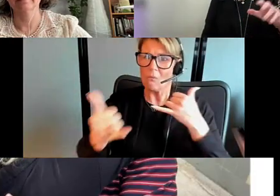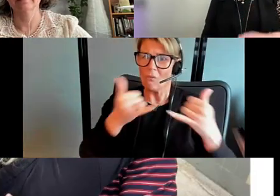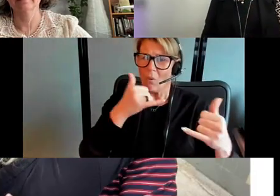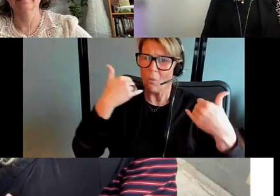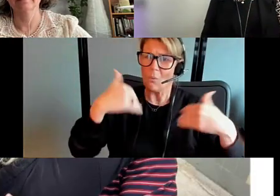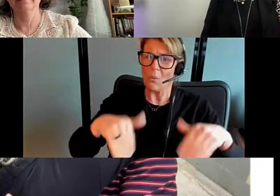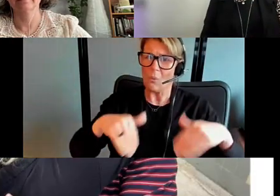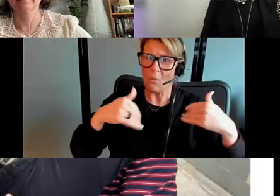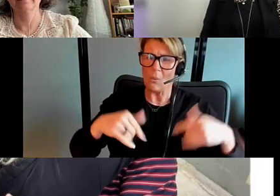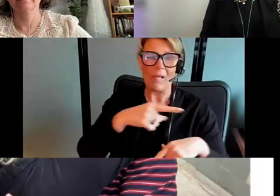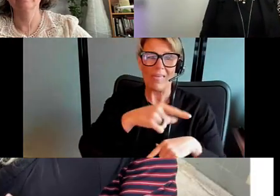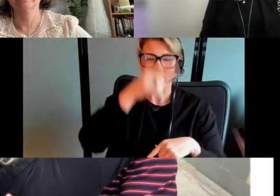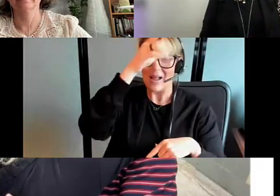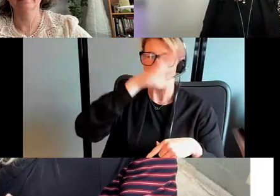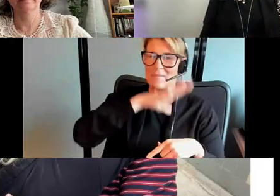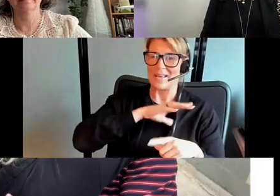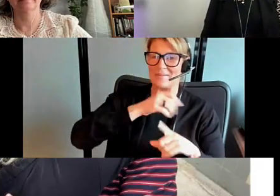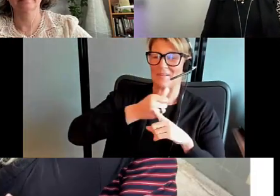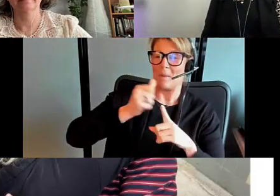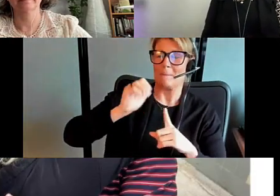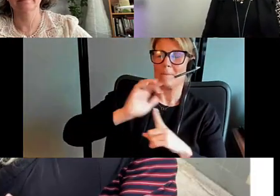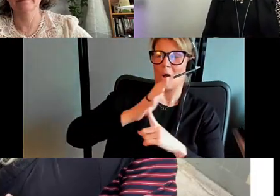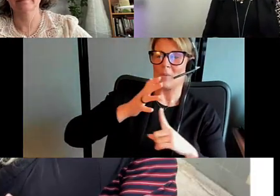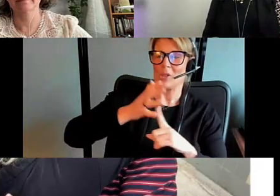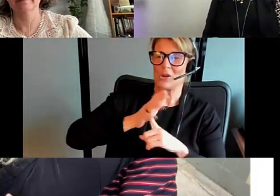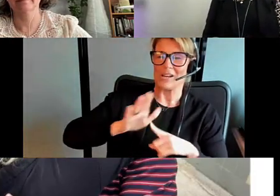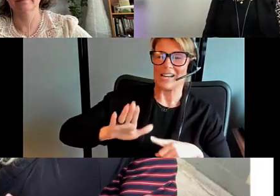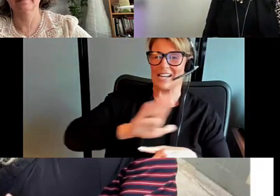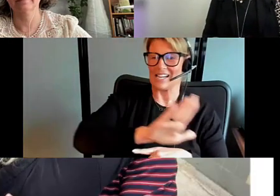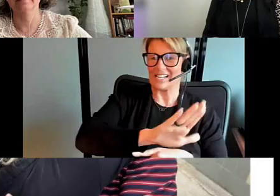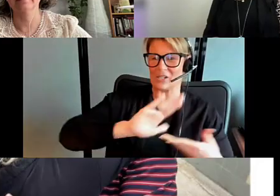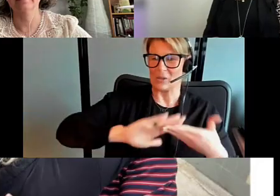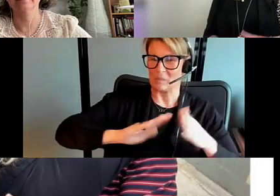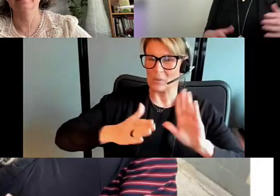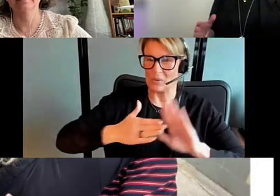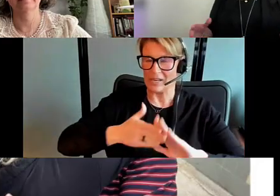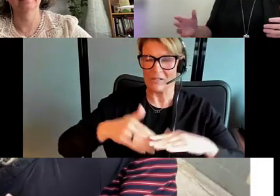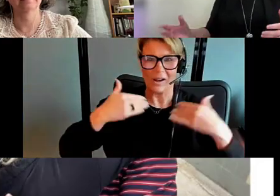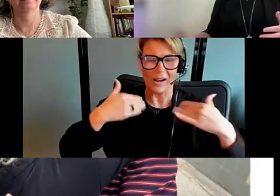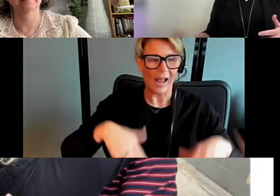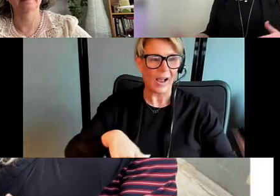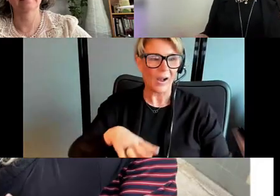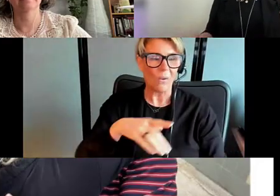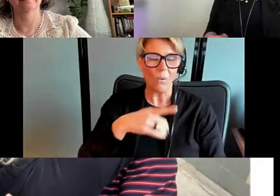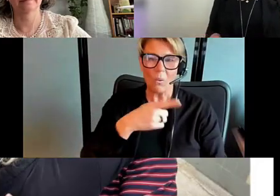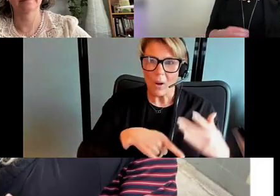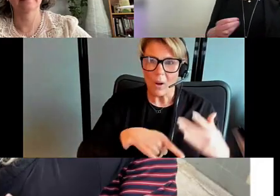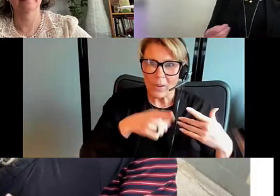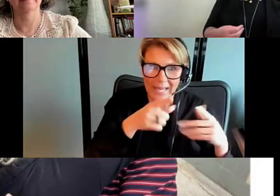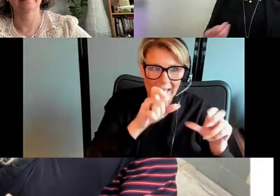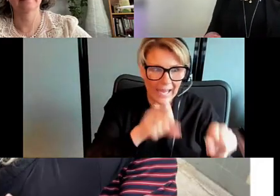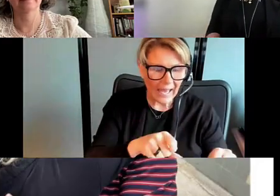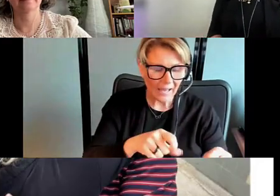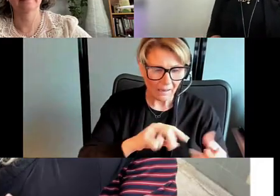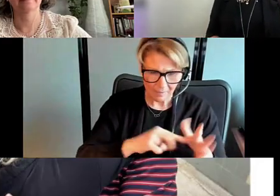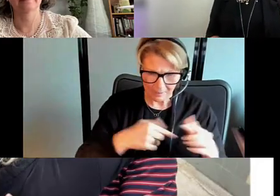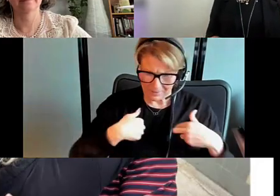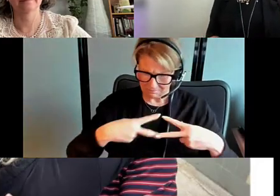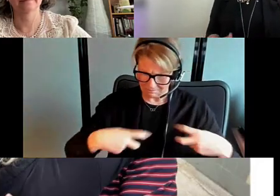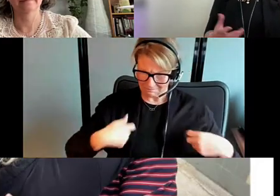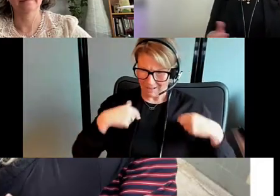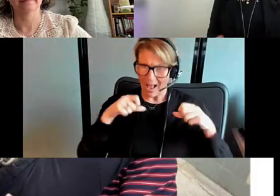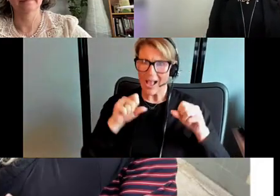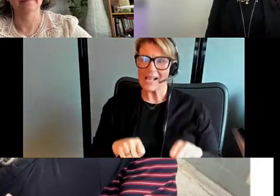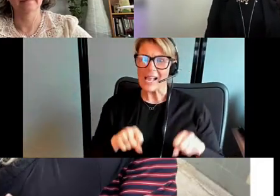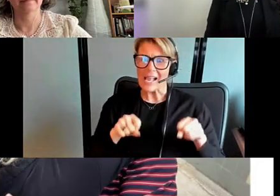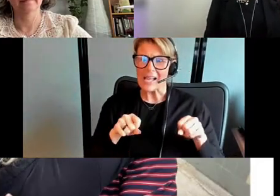of popular in the community. So people were saying, "Oh my gosh, if he could do it, I could do it." So people again